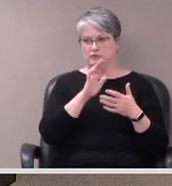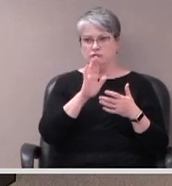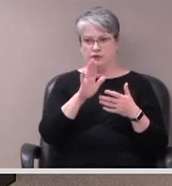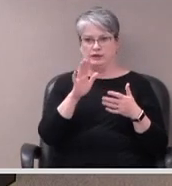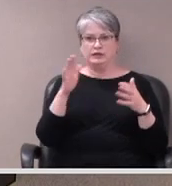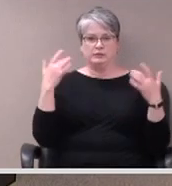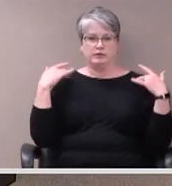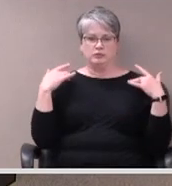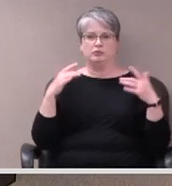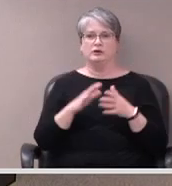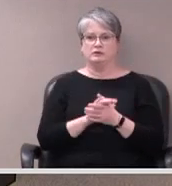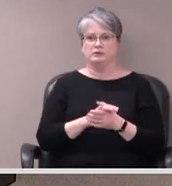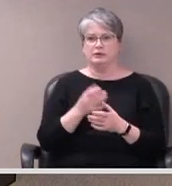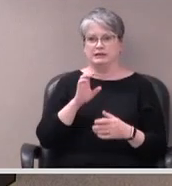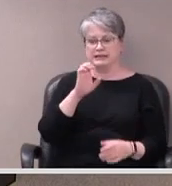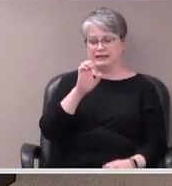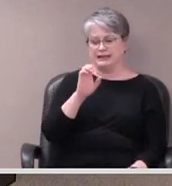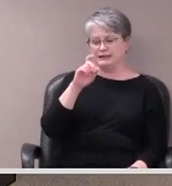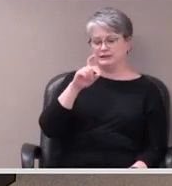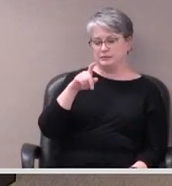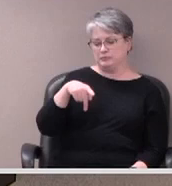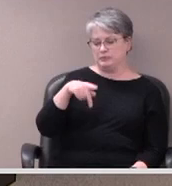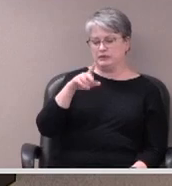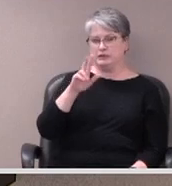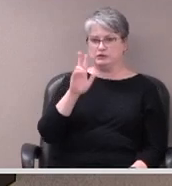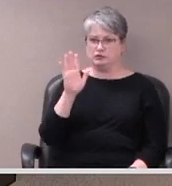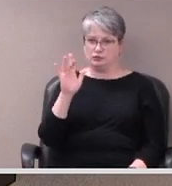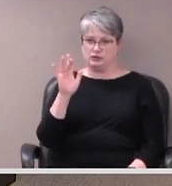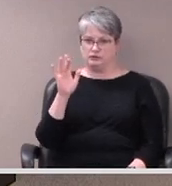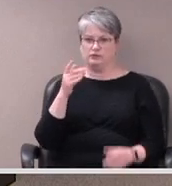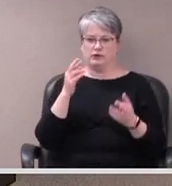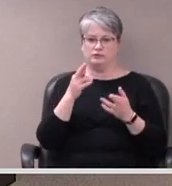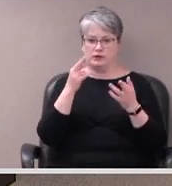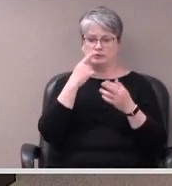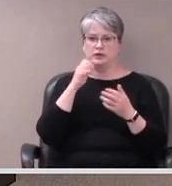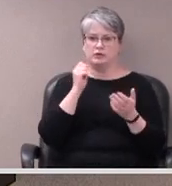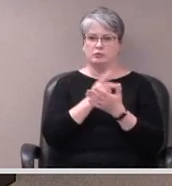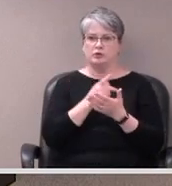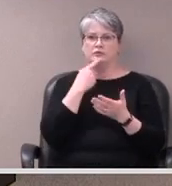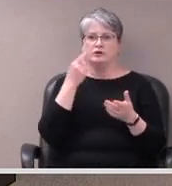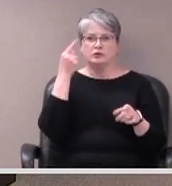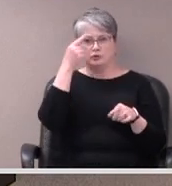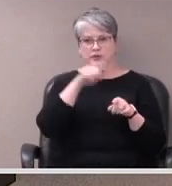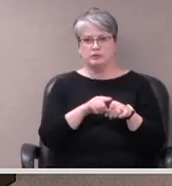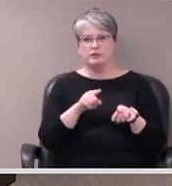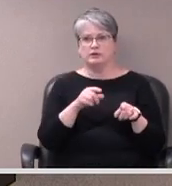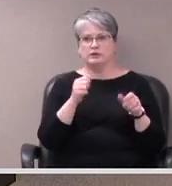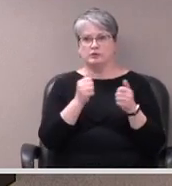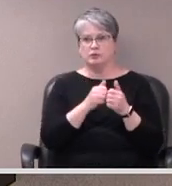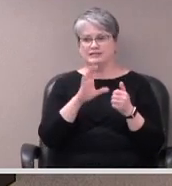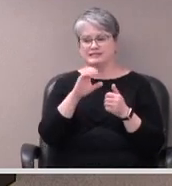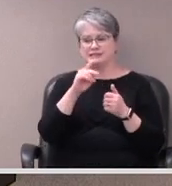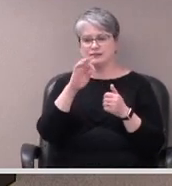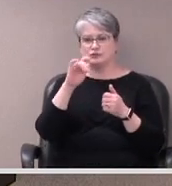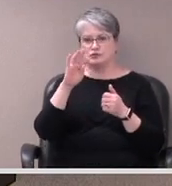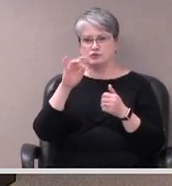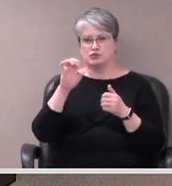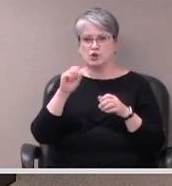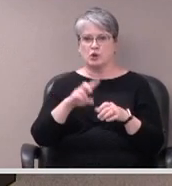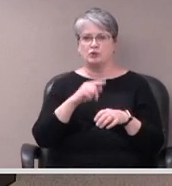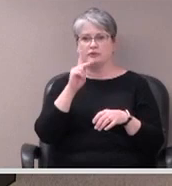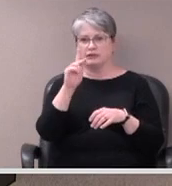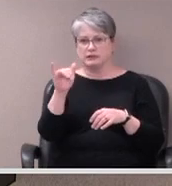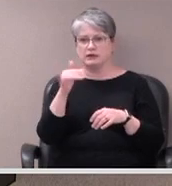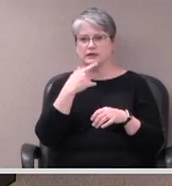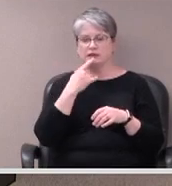for him to abstain are XP25, recommendation for approval of agreement with Centerstone of Kentucky